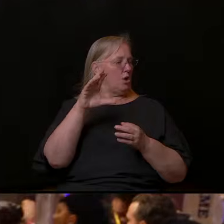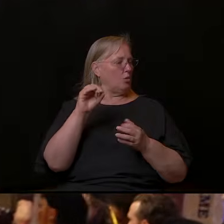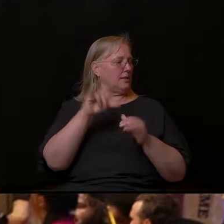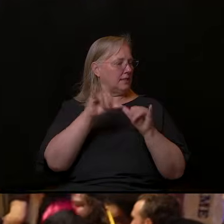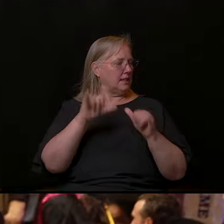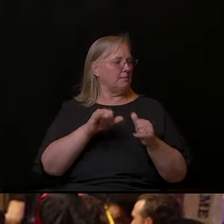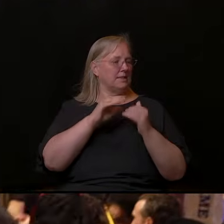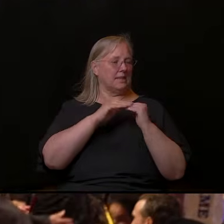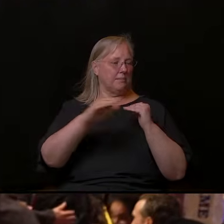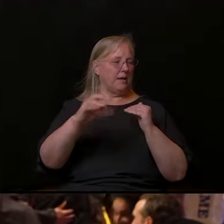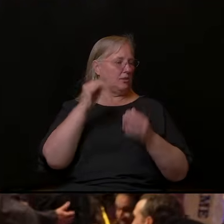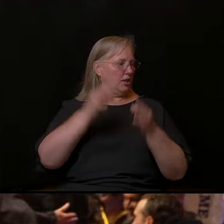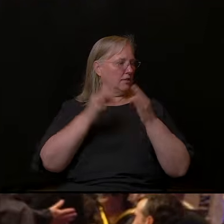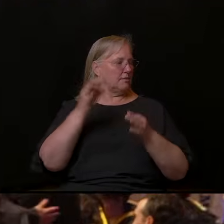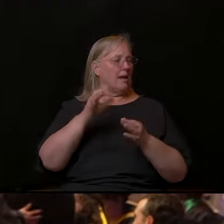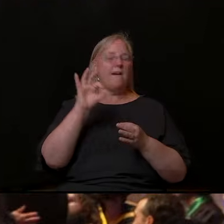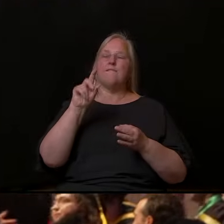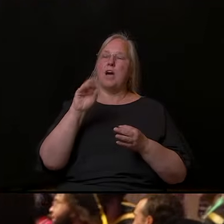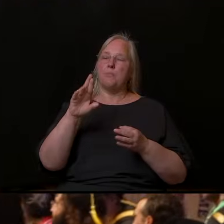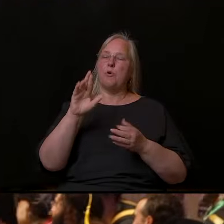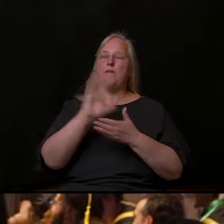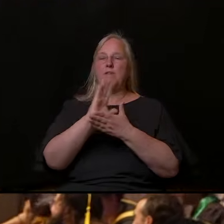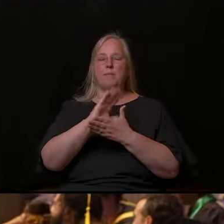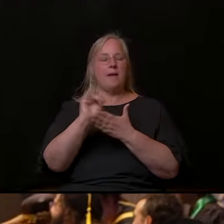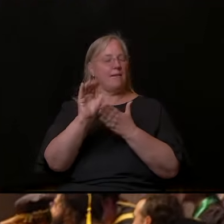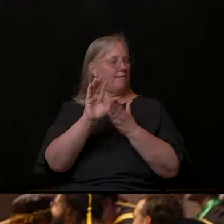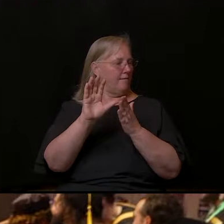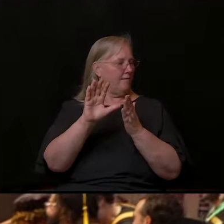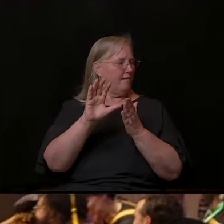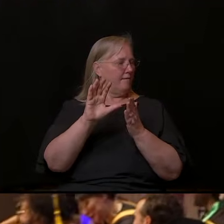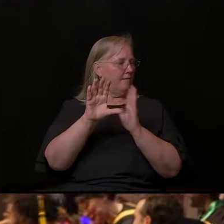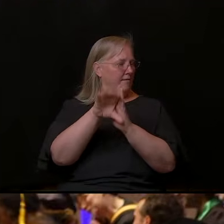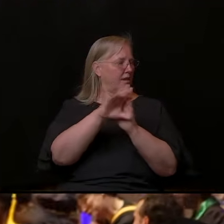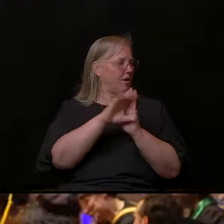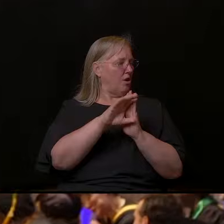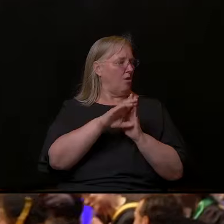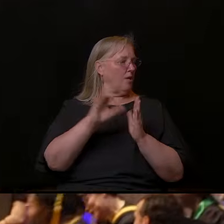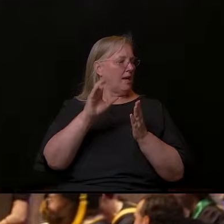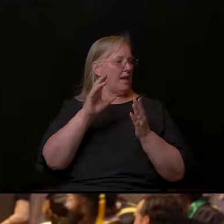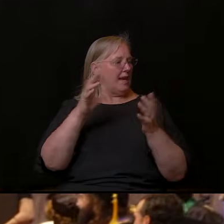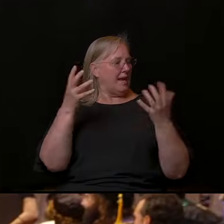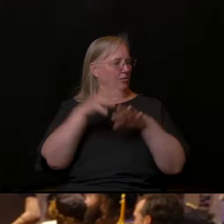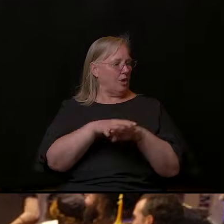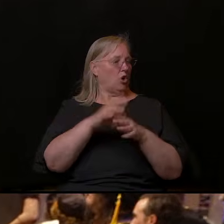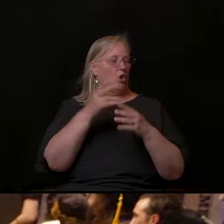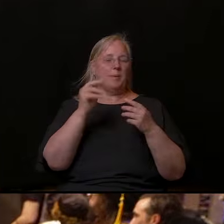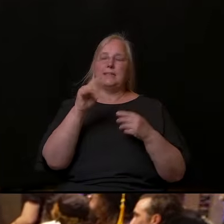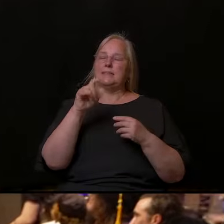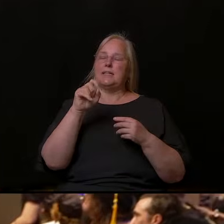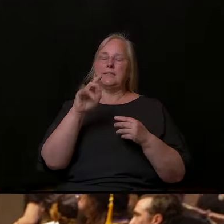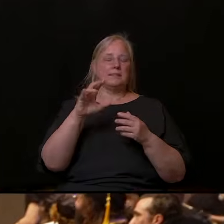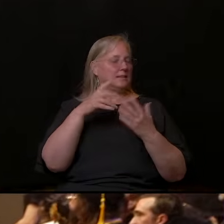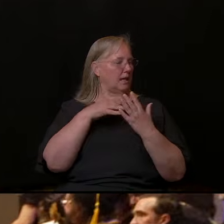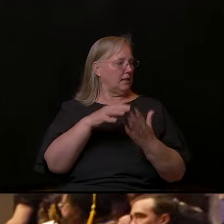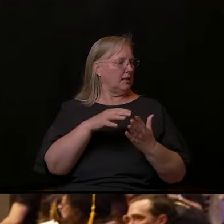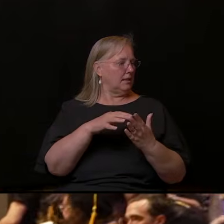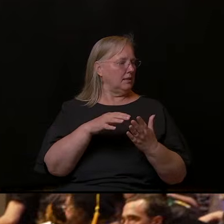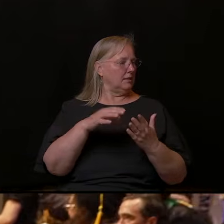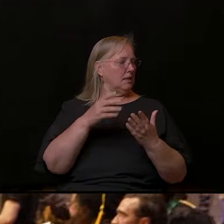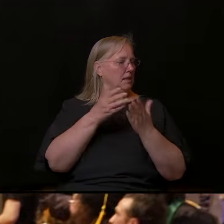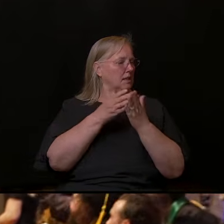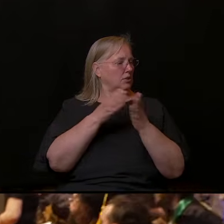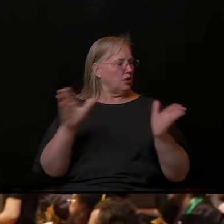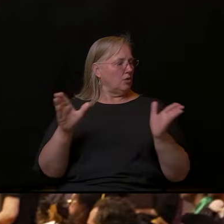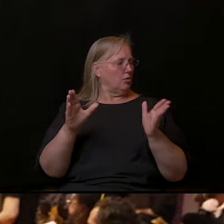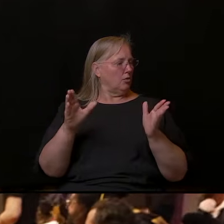Integrated Humanistic Studies and Film and Video, Game Design, General Fine Arts, and Integrated Humanistic Studies and General Fine